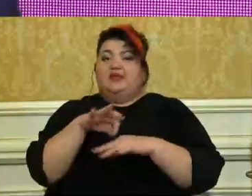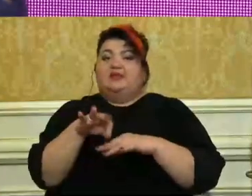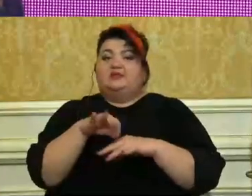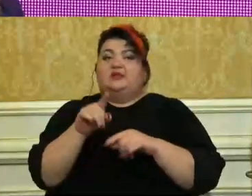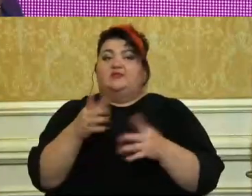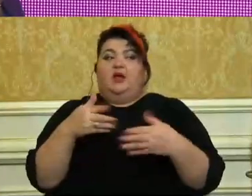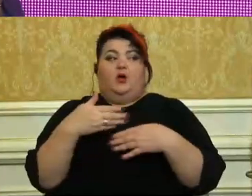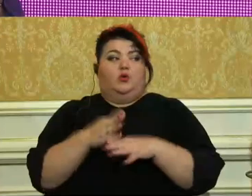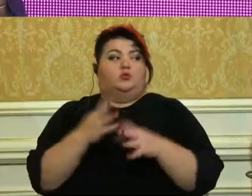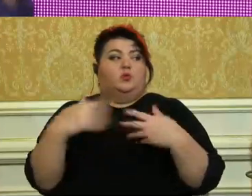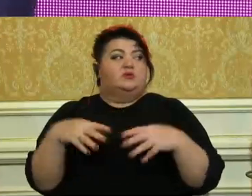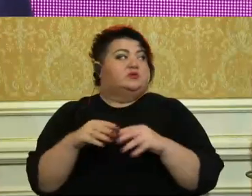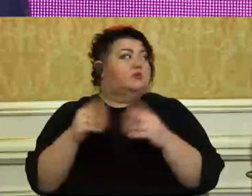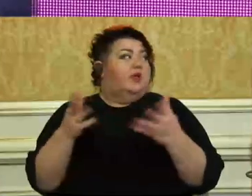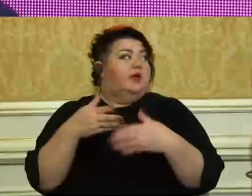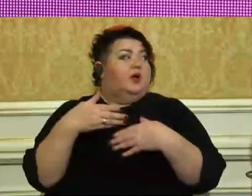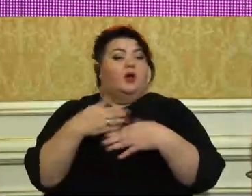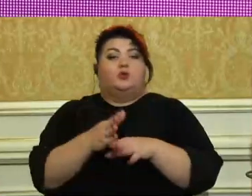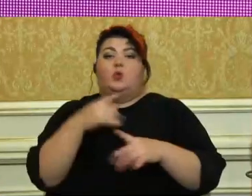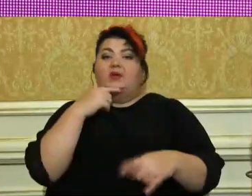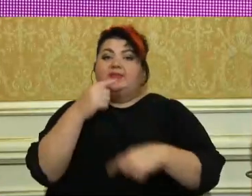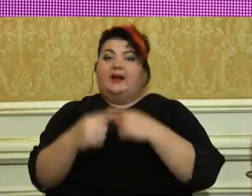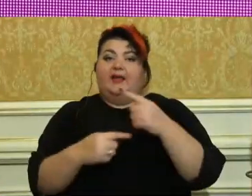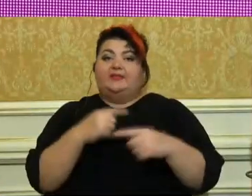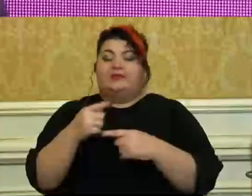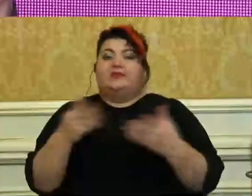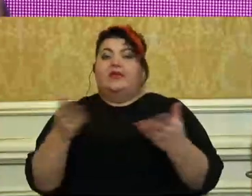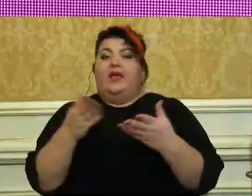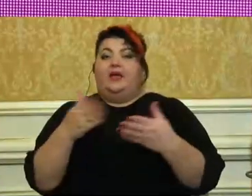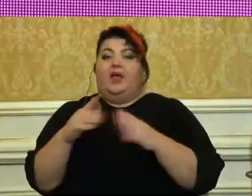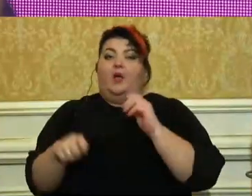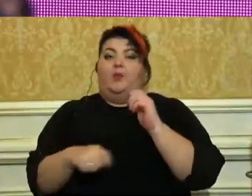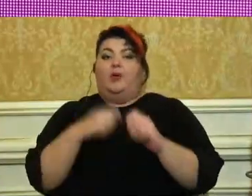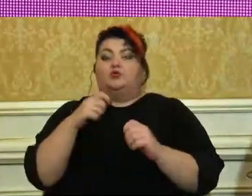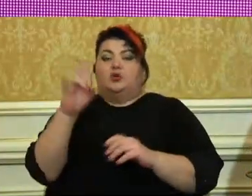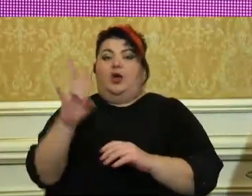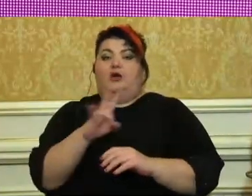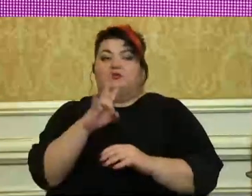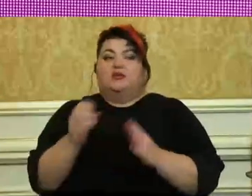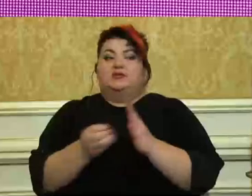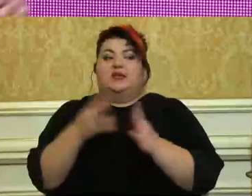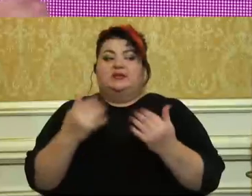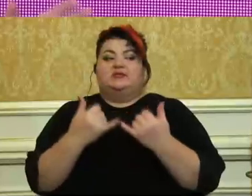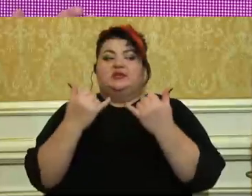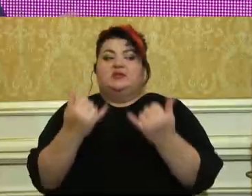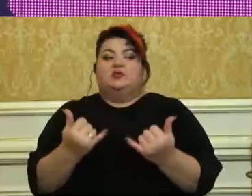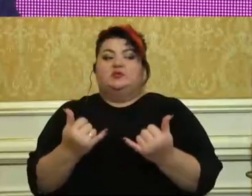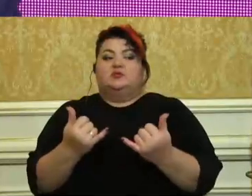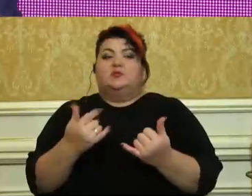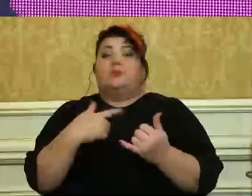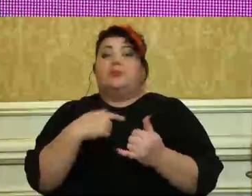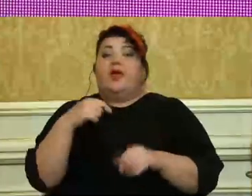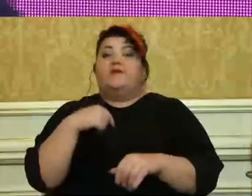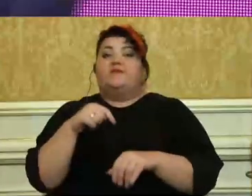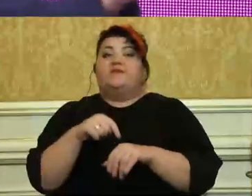is disrupting traditions, that is disrupting Christian values, not the Istanbul Convention. I feel, of course, humbled to talk